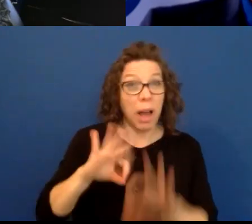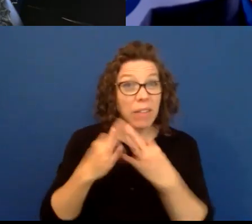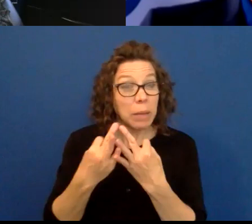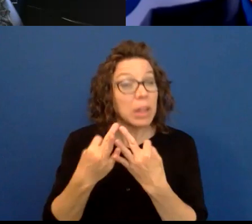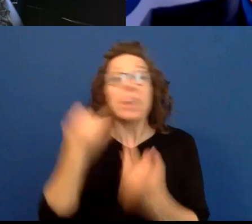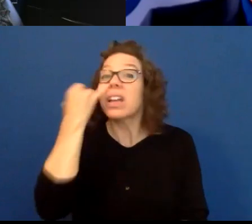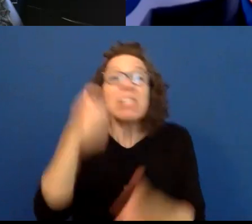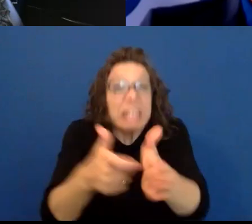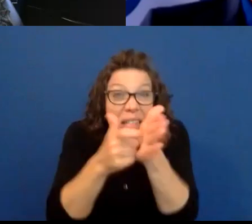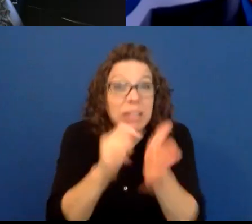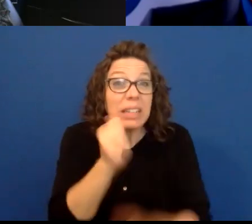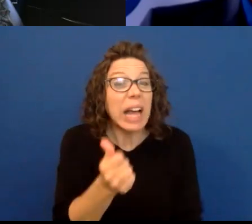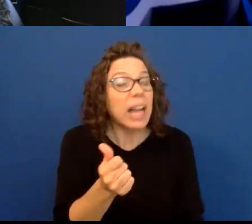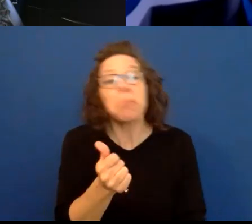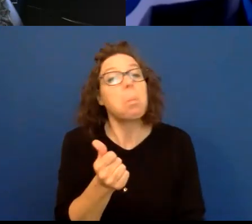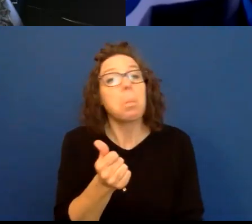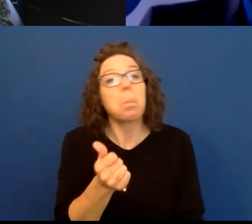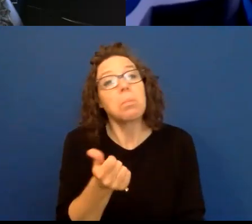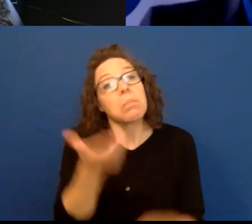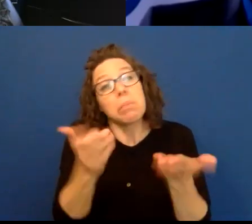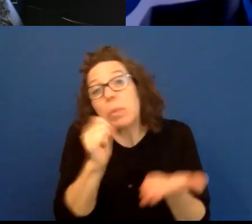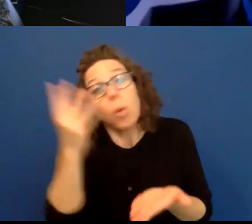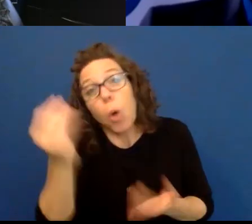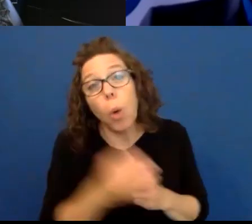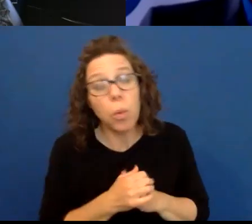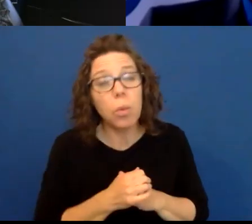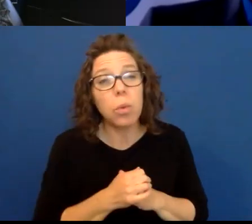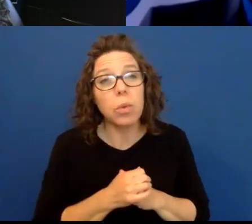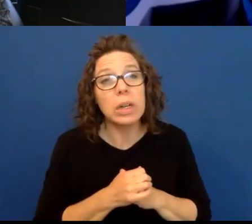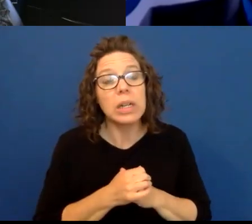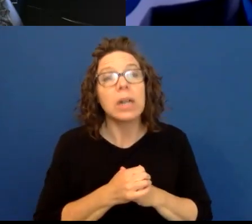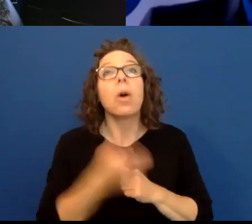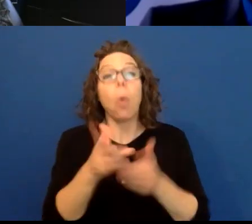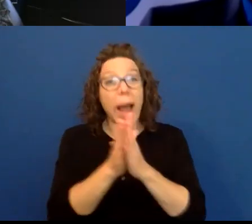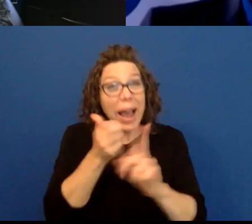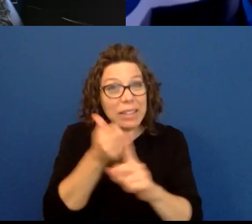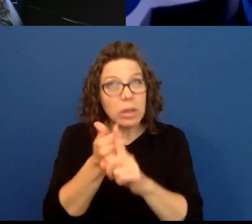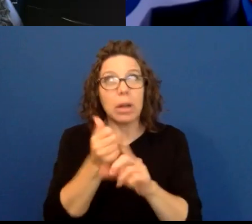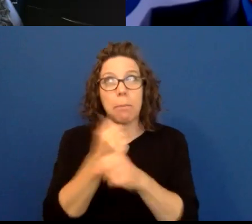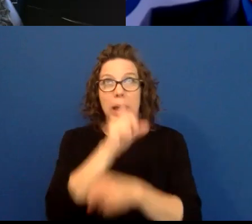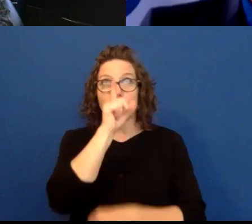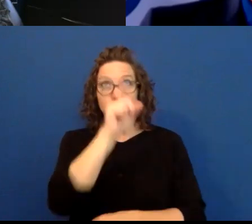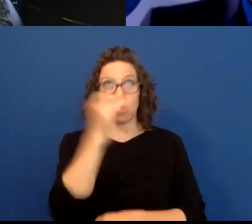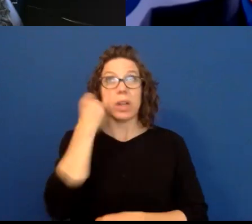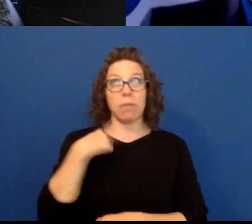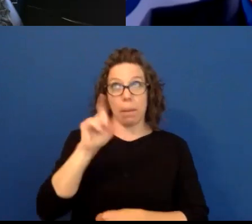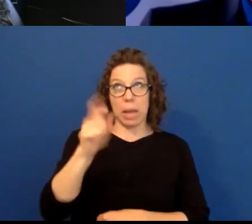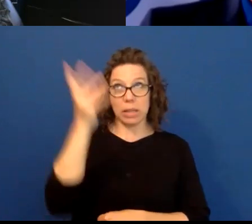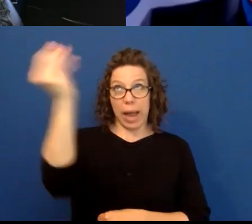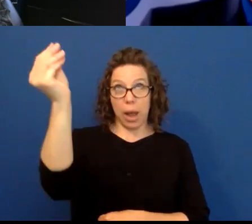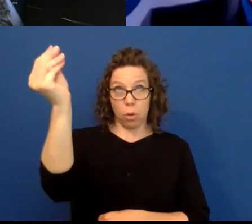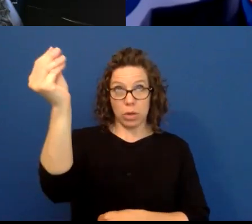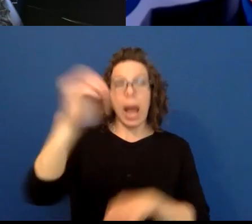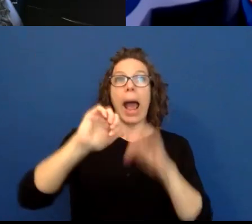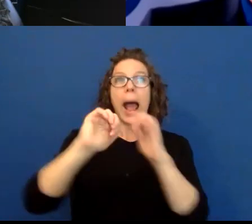be sure you want to go. How can I make sure that I keep physical distance between myself and others